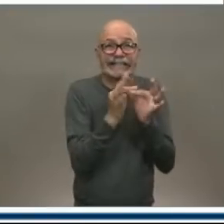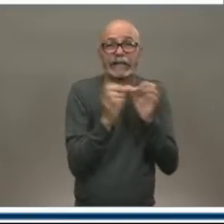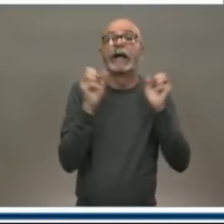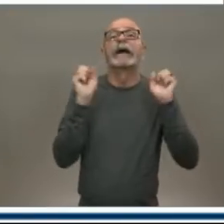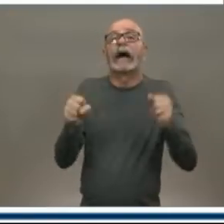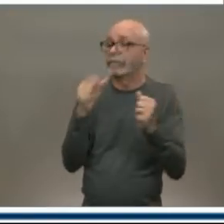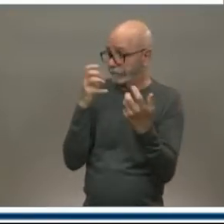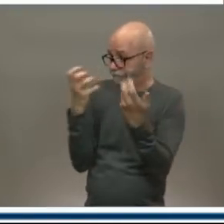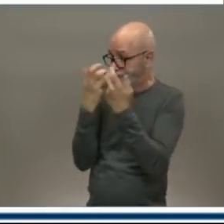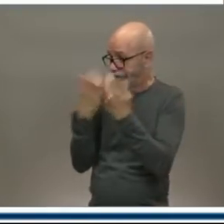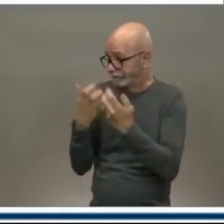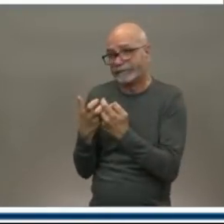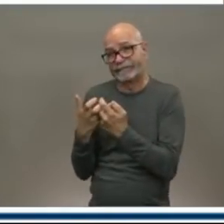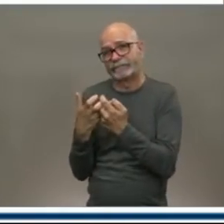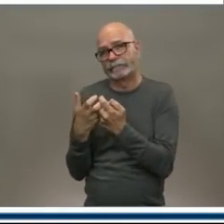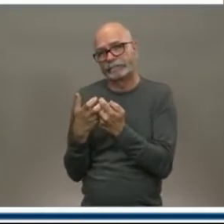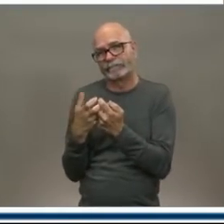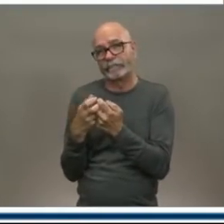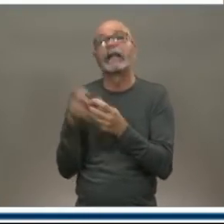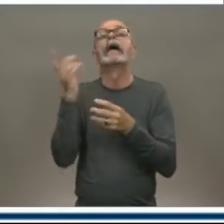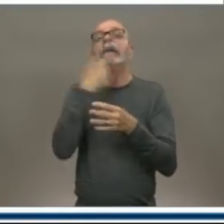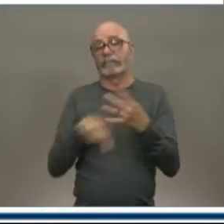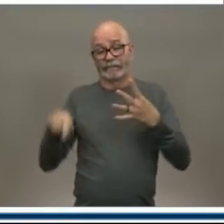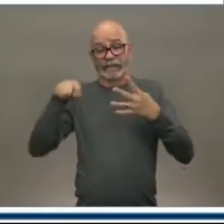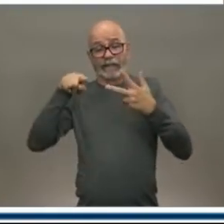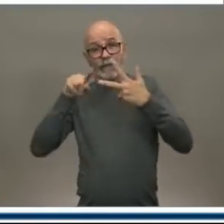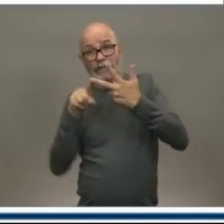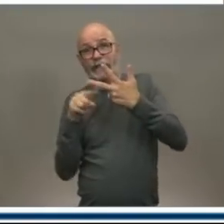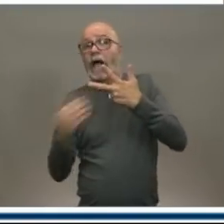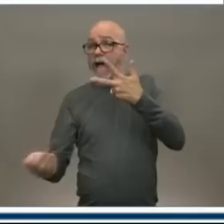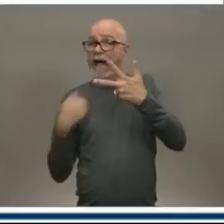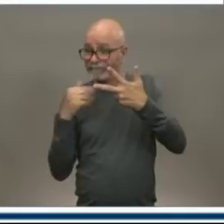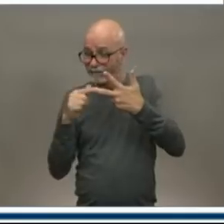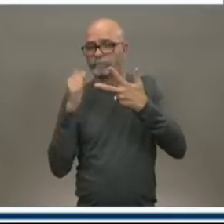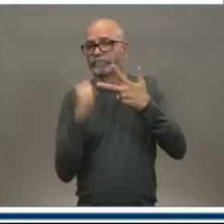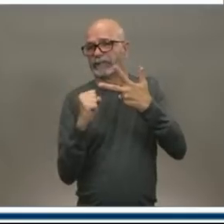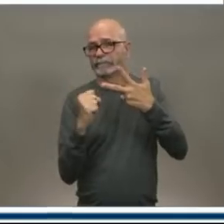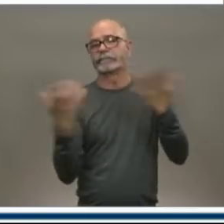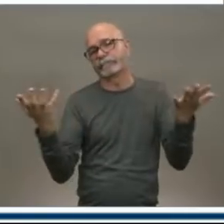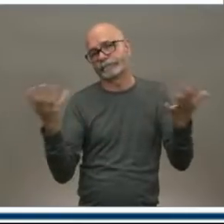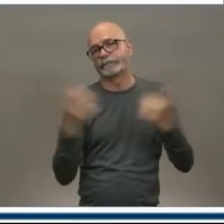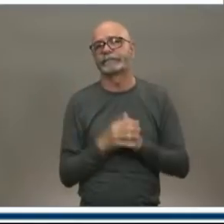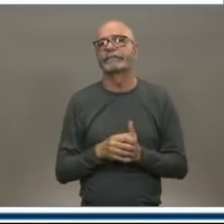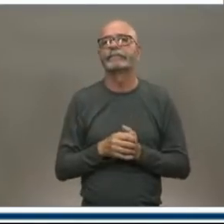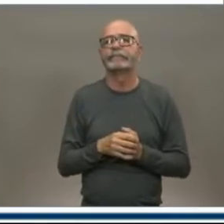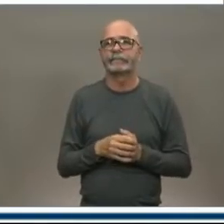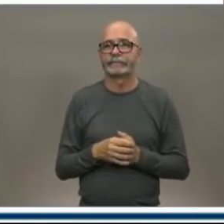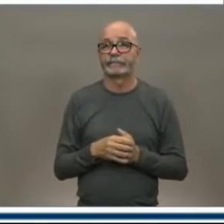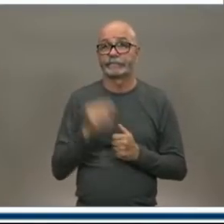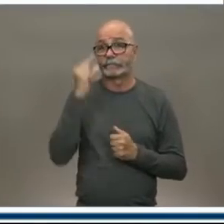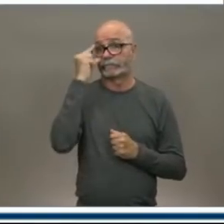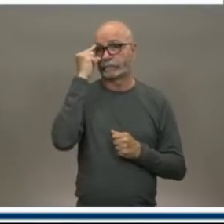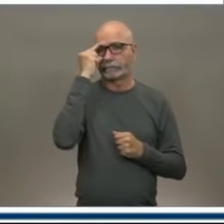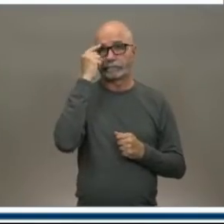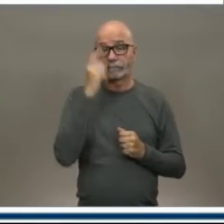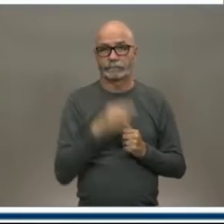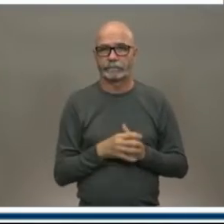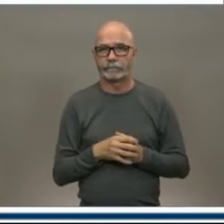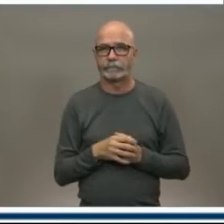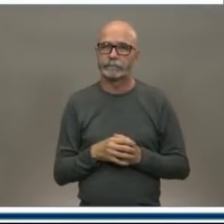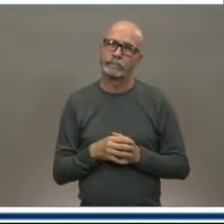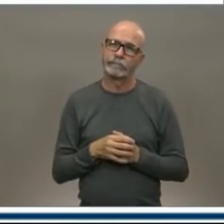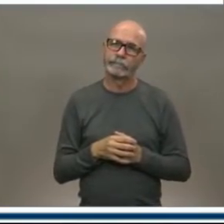been proven to reduce the spread of COVID-19. Let me finish off by talking about Remembrance Day